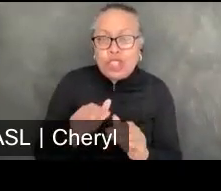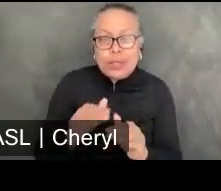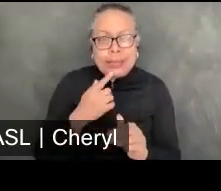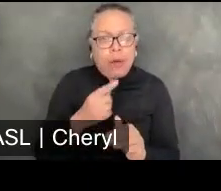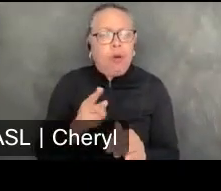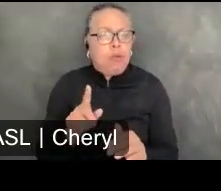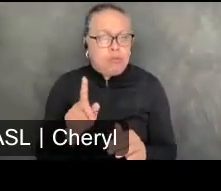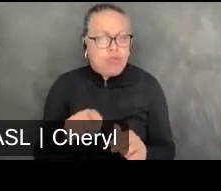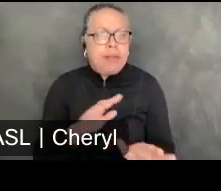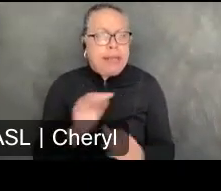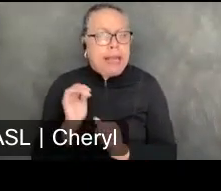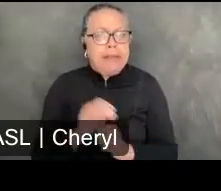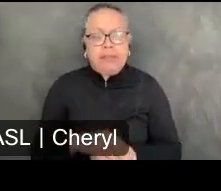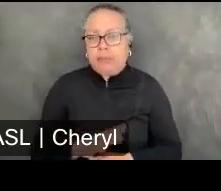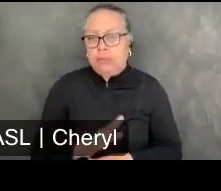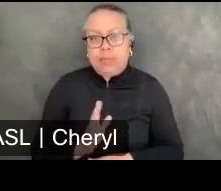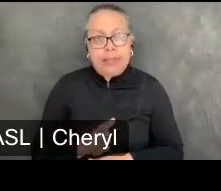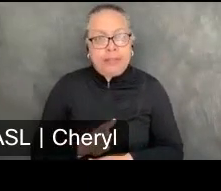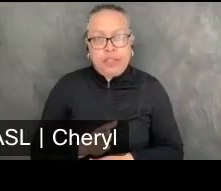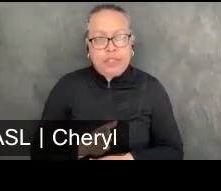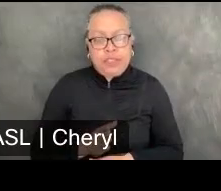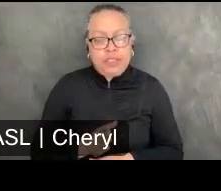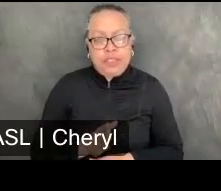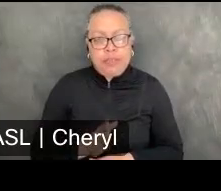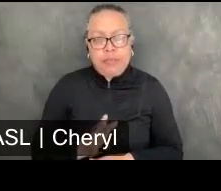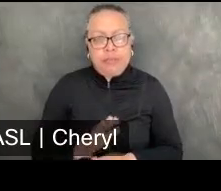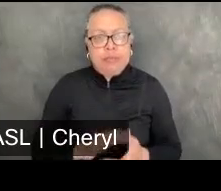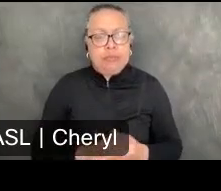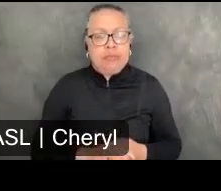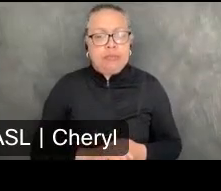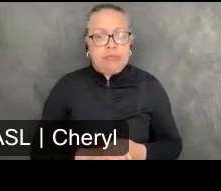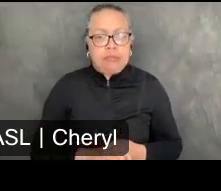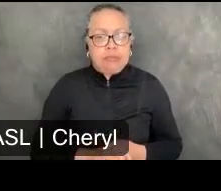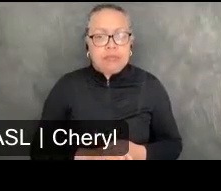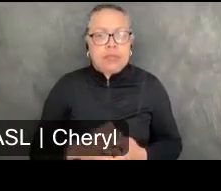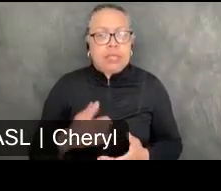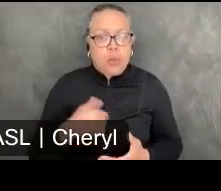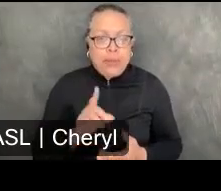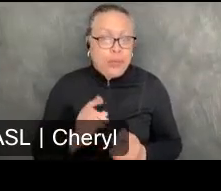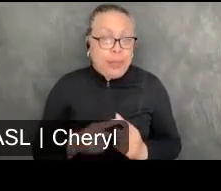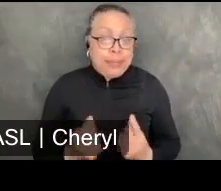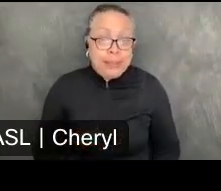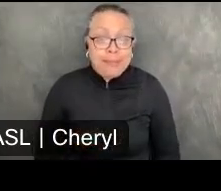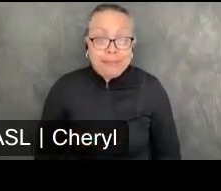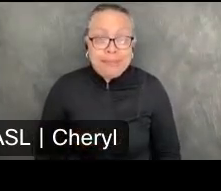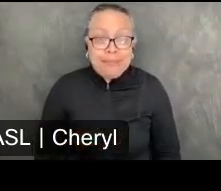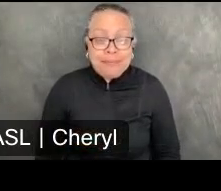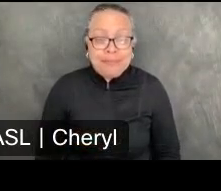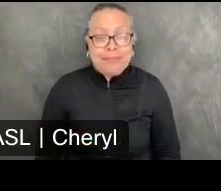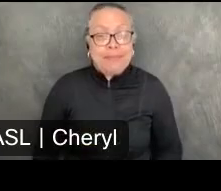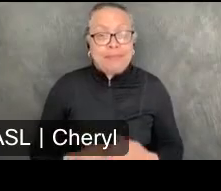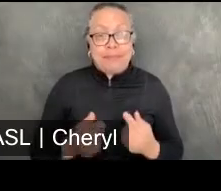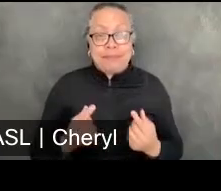that a survivor should leave an abusive relationship. We should do the exact opposite. What we should